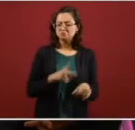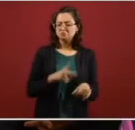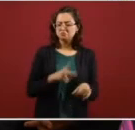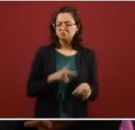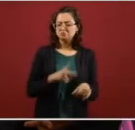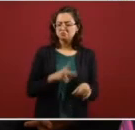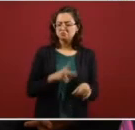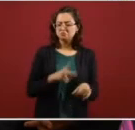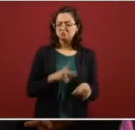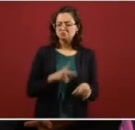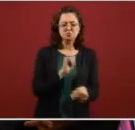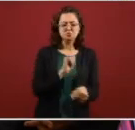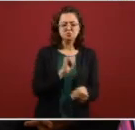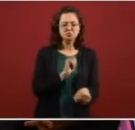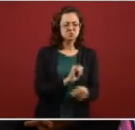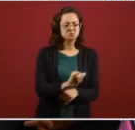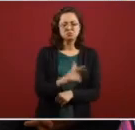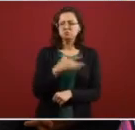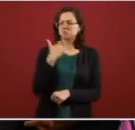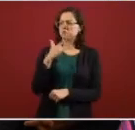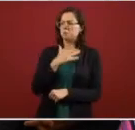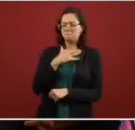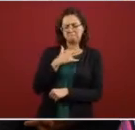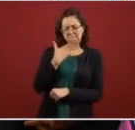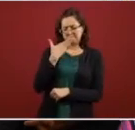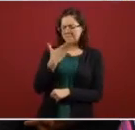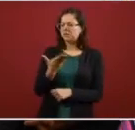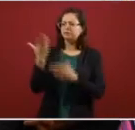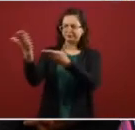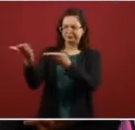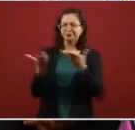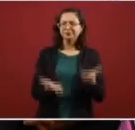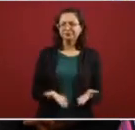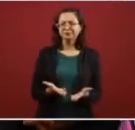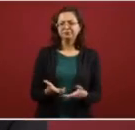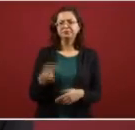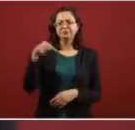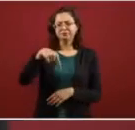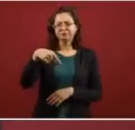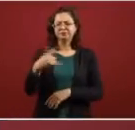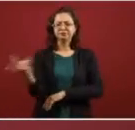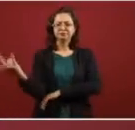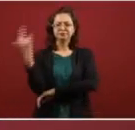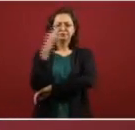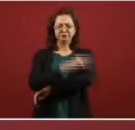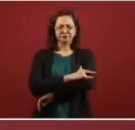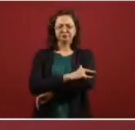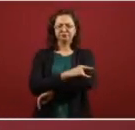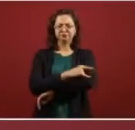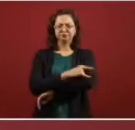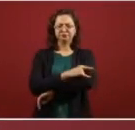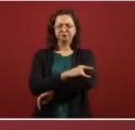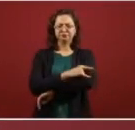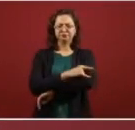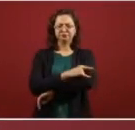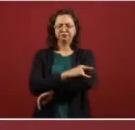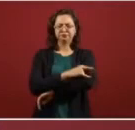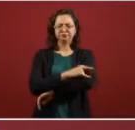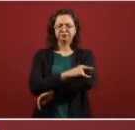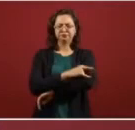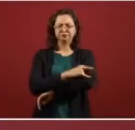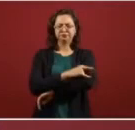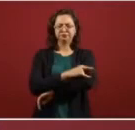not inconvenient for us. En que vengan ustedes a la Asunción, vuela el avión a la Asunción. So you